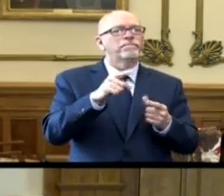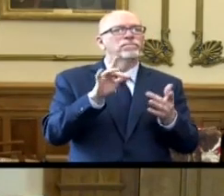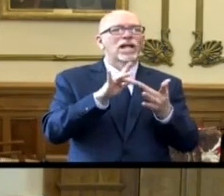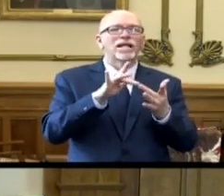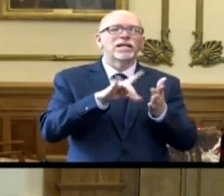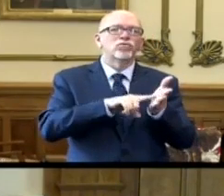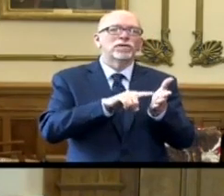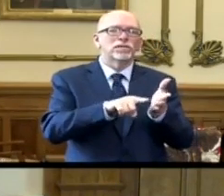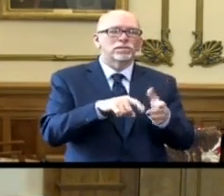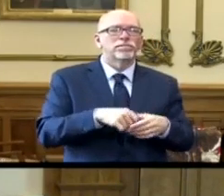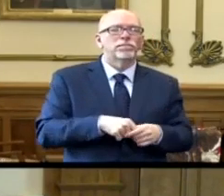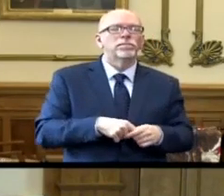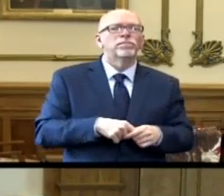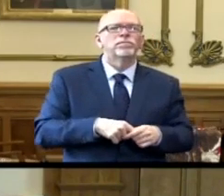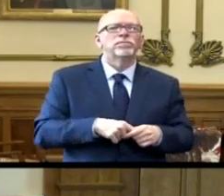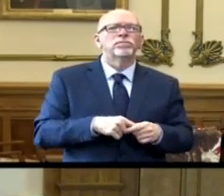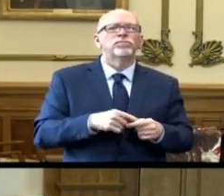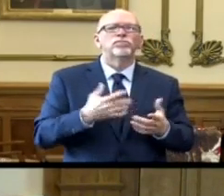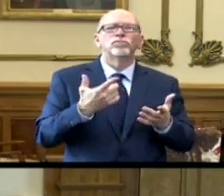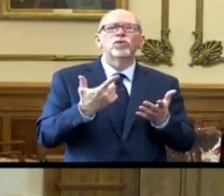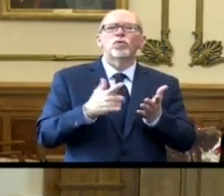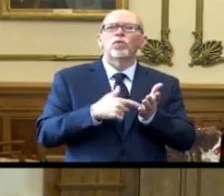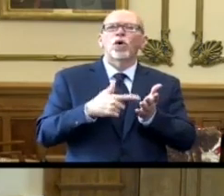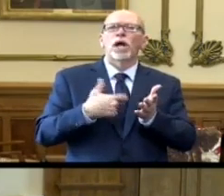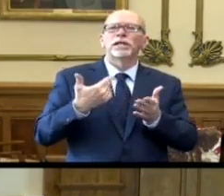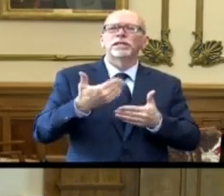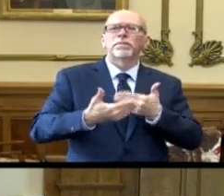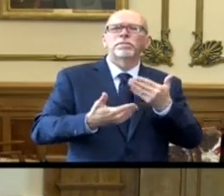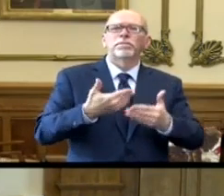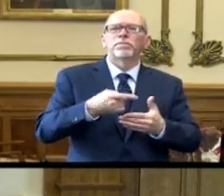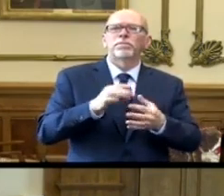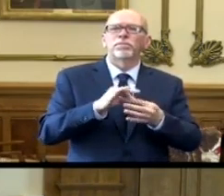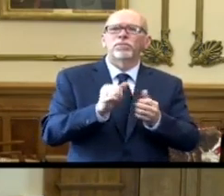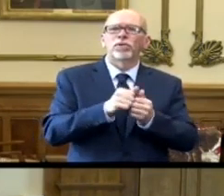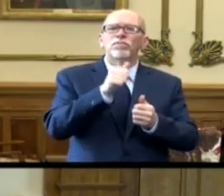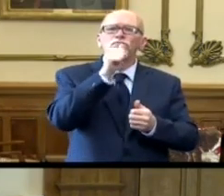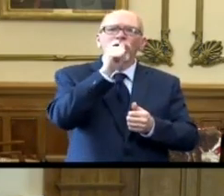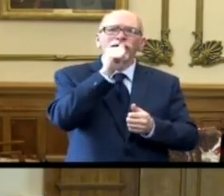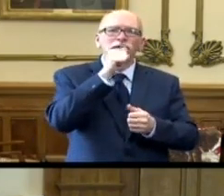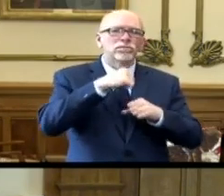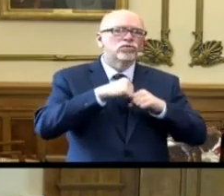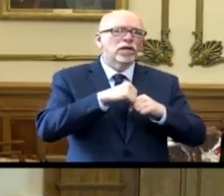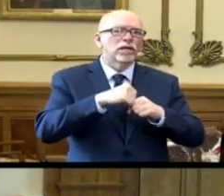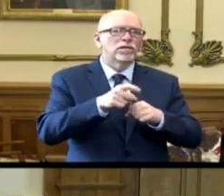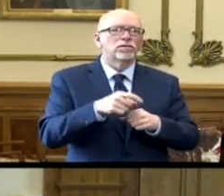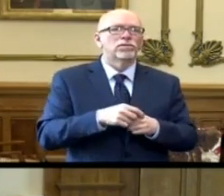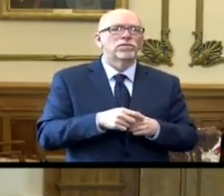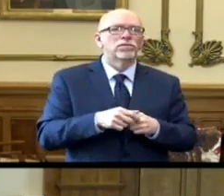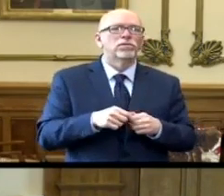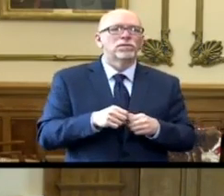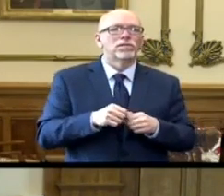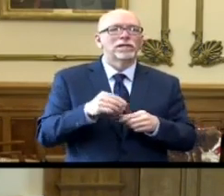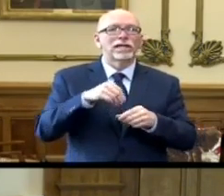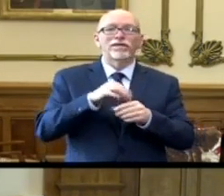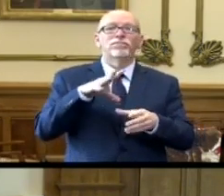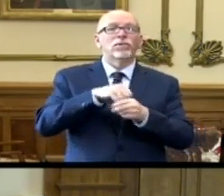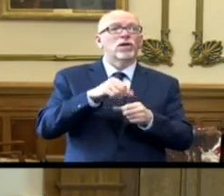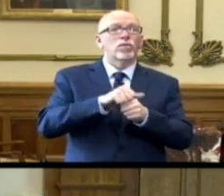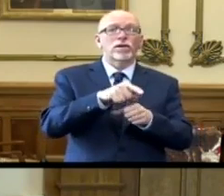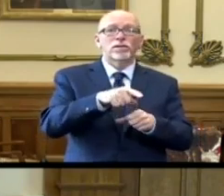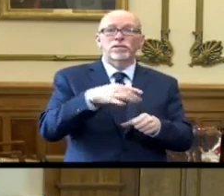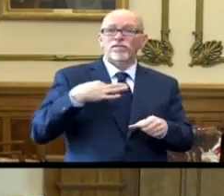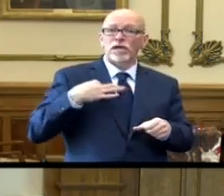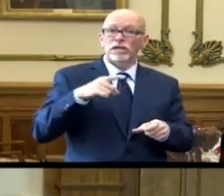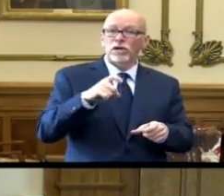contact tracing. What steps are being taken related to privacy protections? And is participation in this